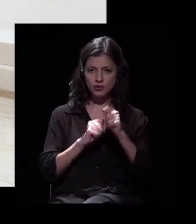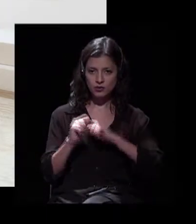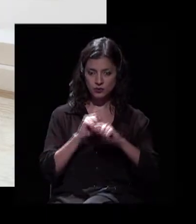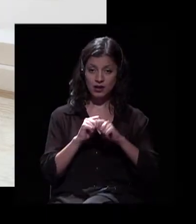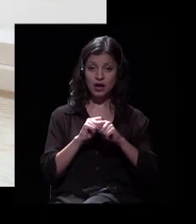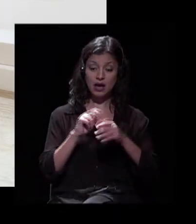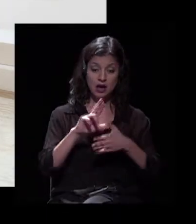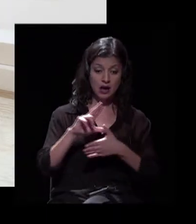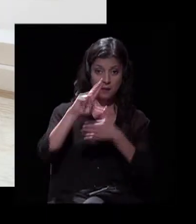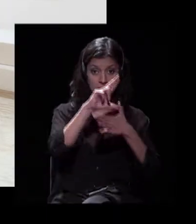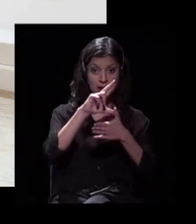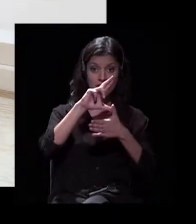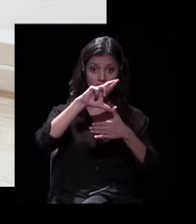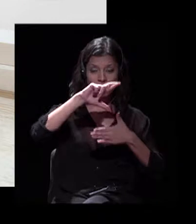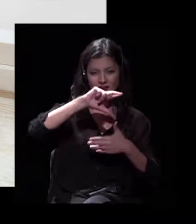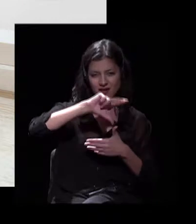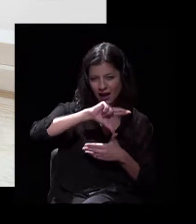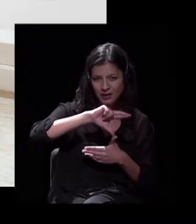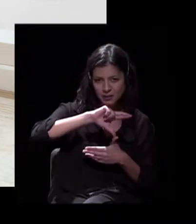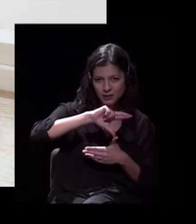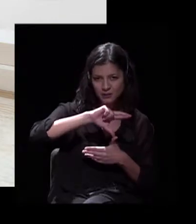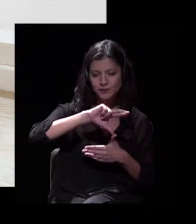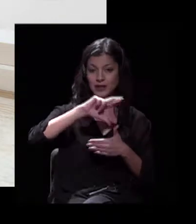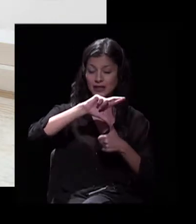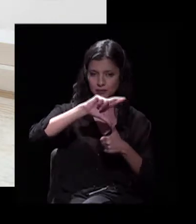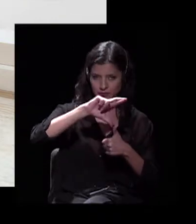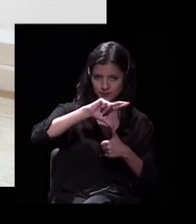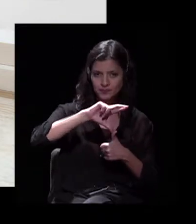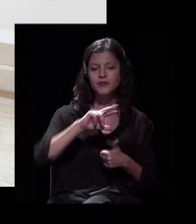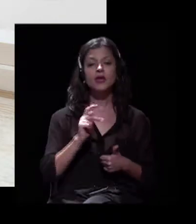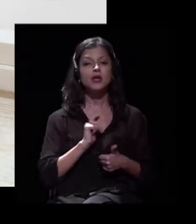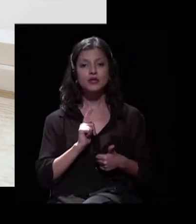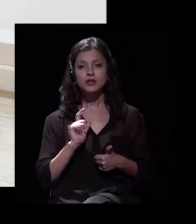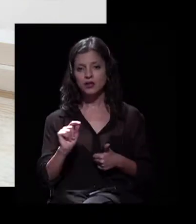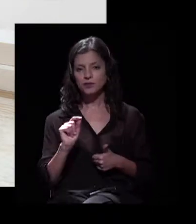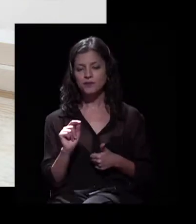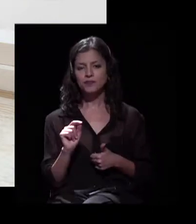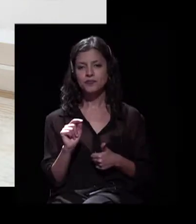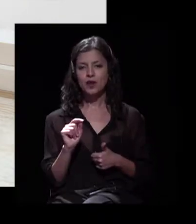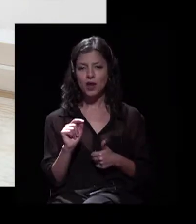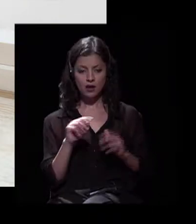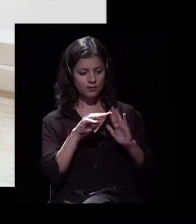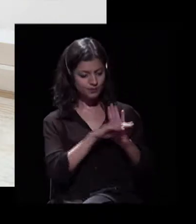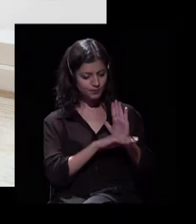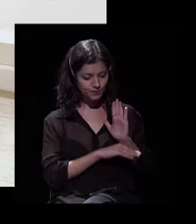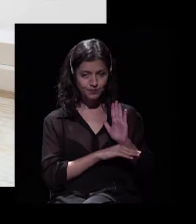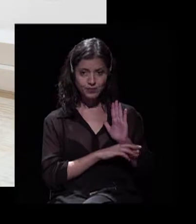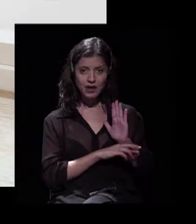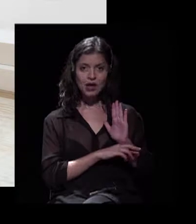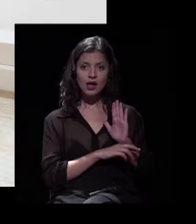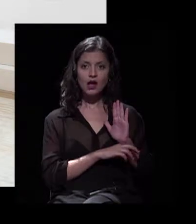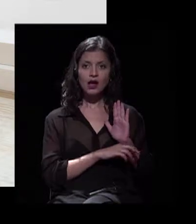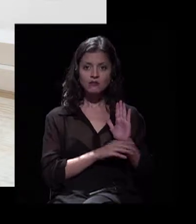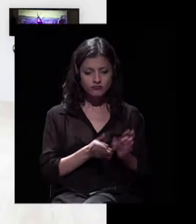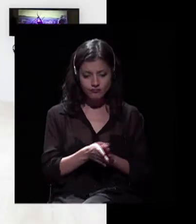of this period, the modern existed within a set of coordinates that substantially differed from those of their predecessors in the early decades of the